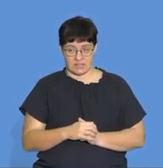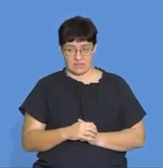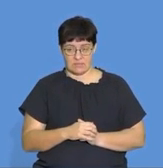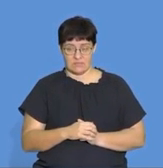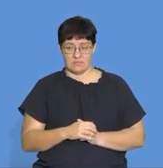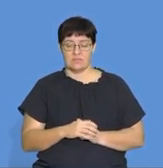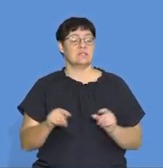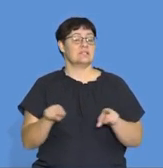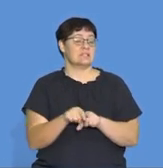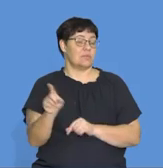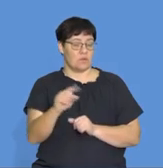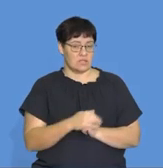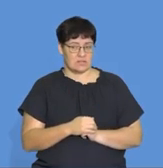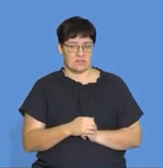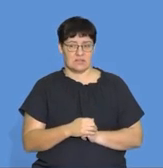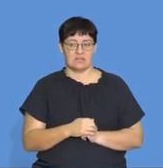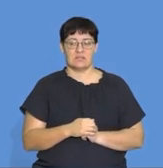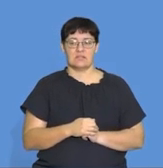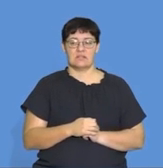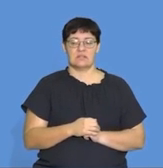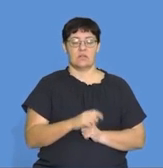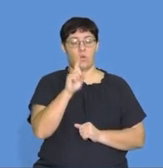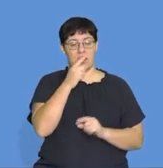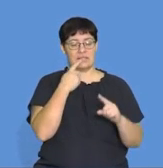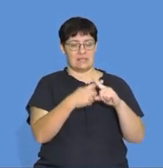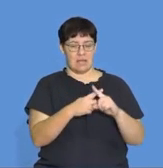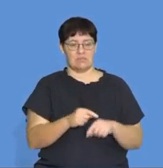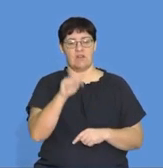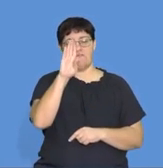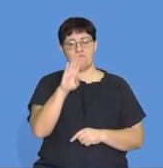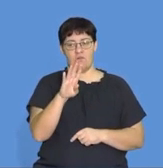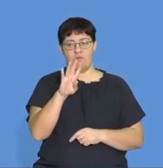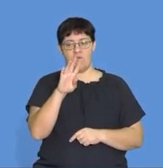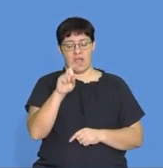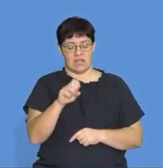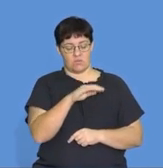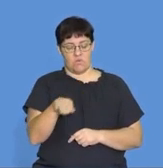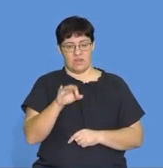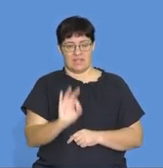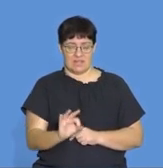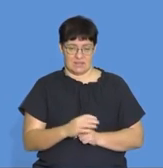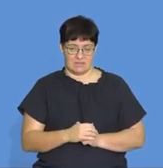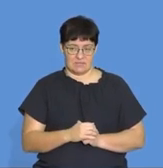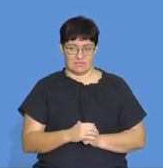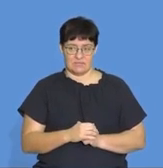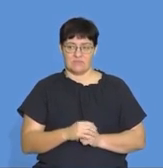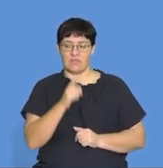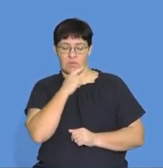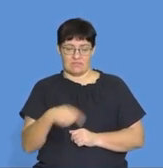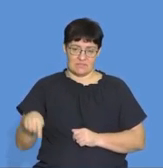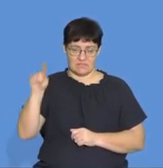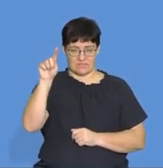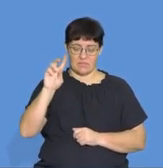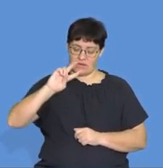is the same as 1 multiplied by 4x over 3. That's where the